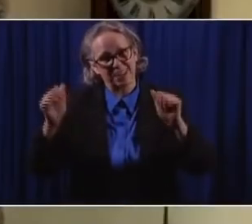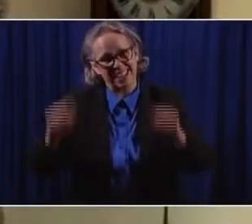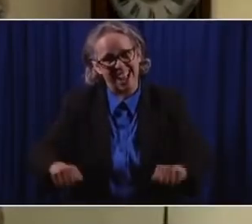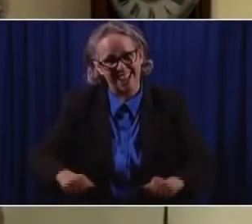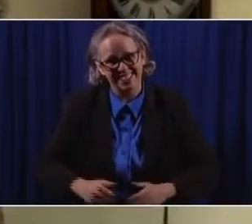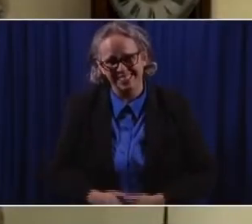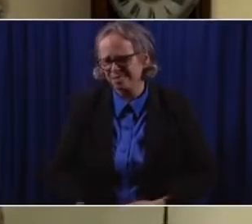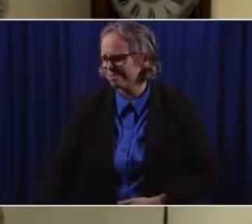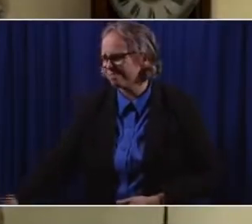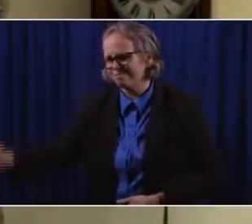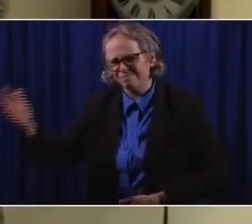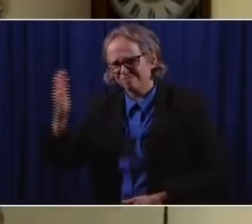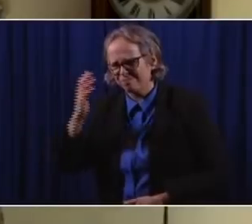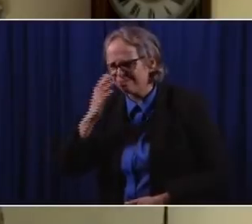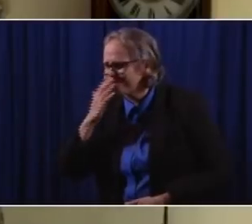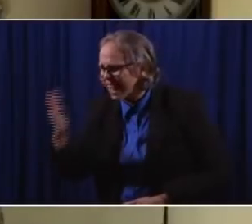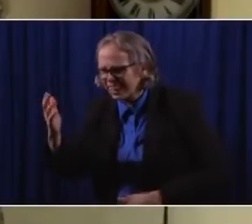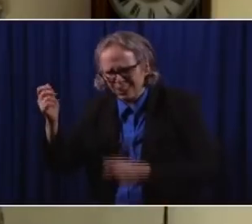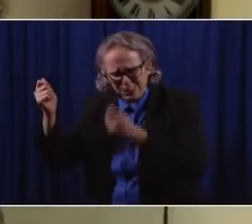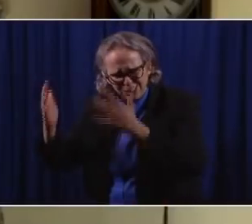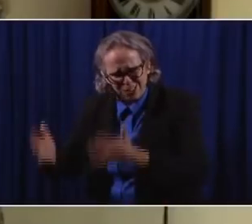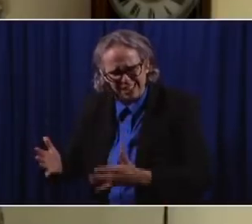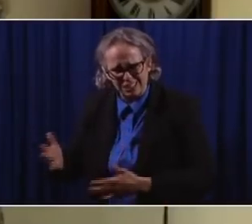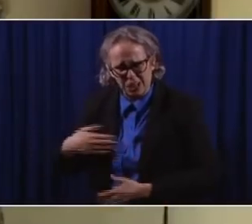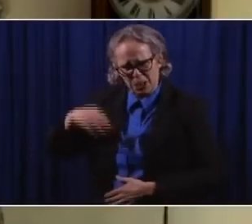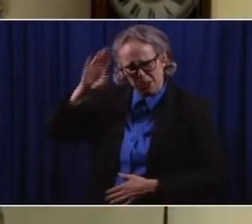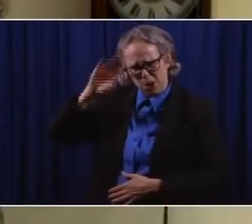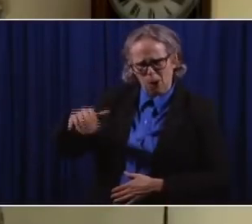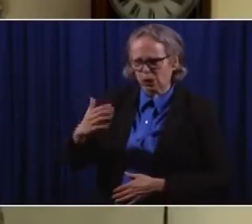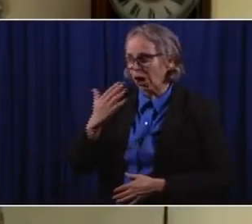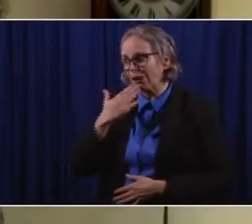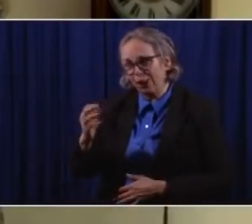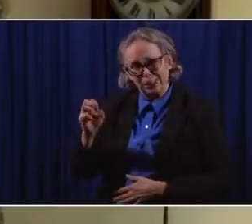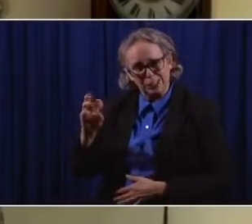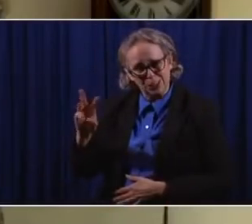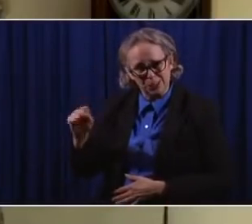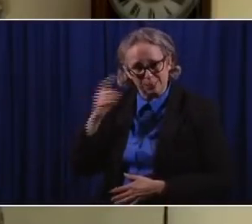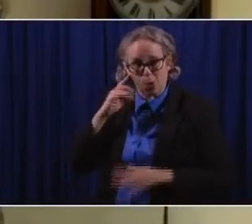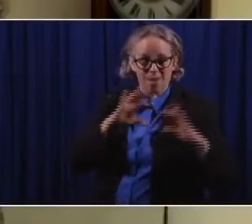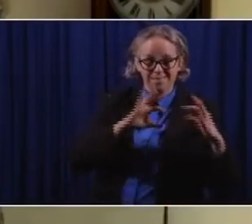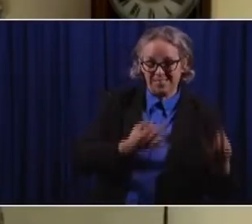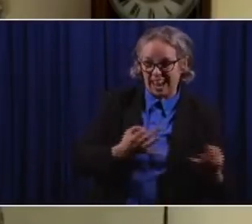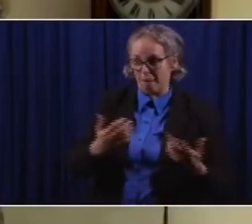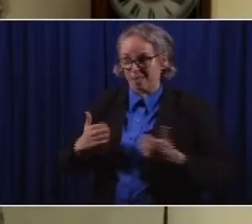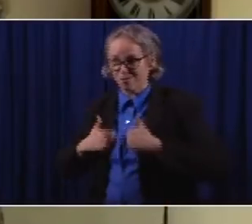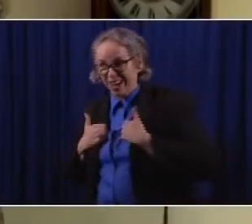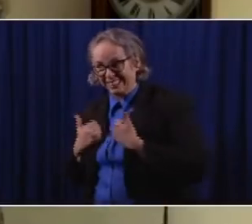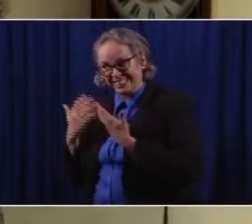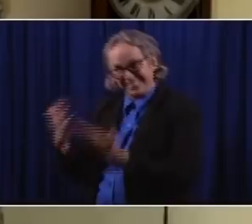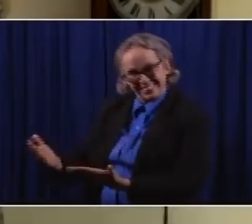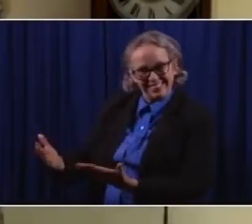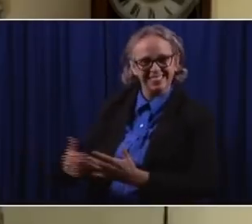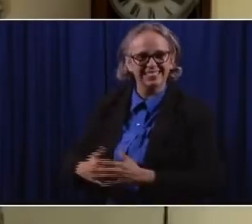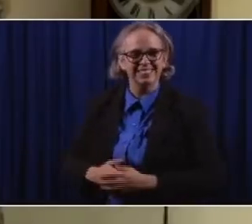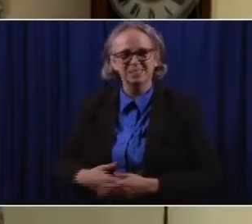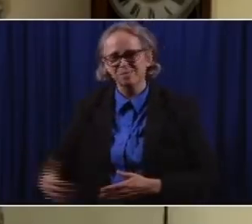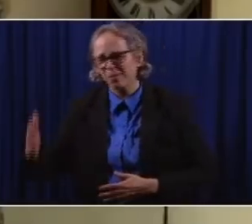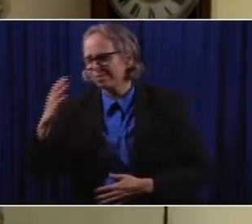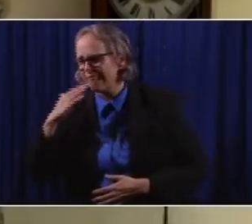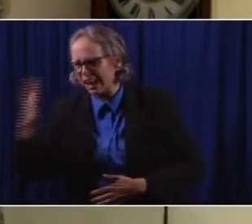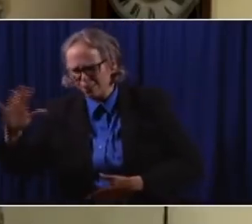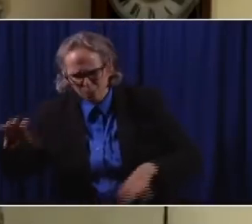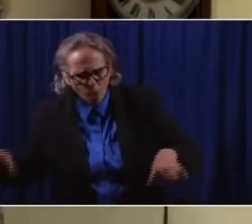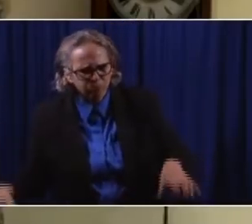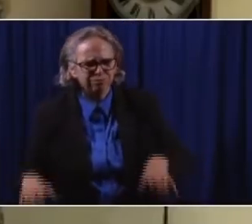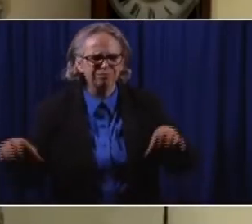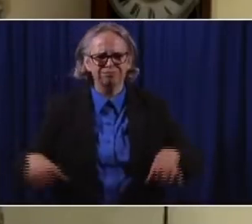you very much. I know that's good news for families, good news for residents, and thank you for all you do to take care of them,